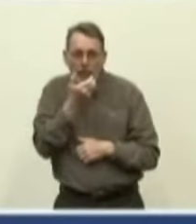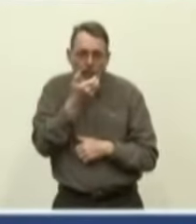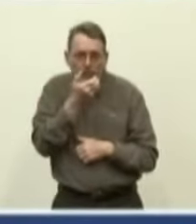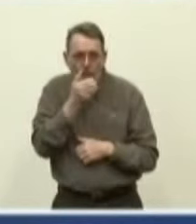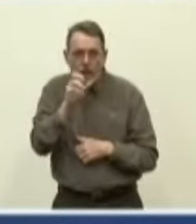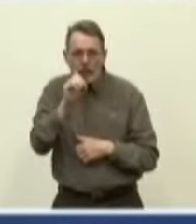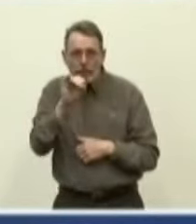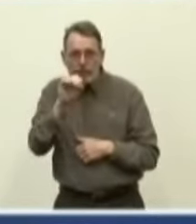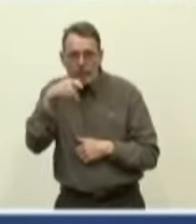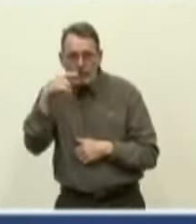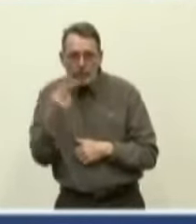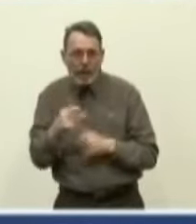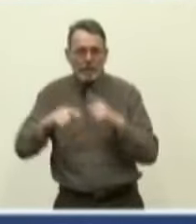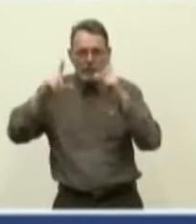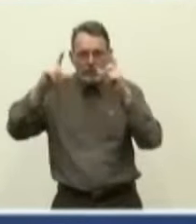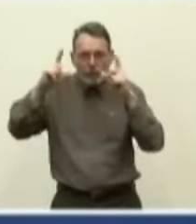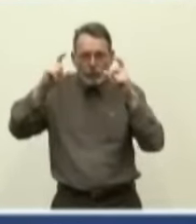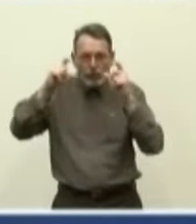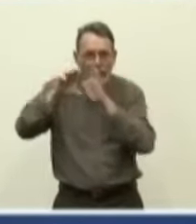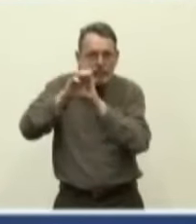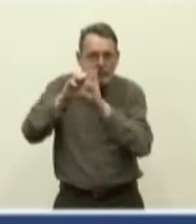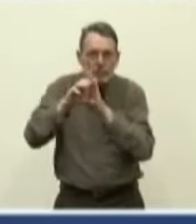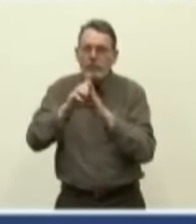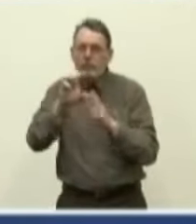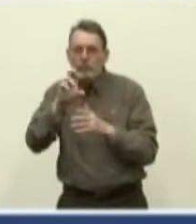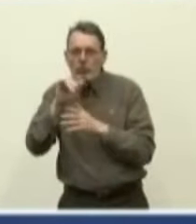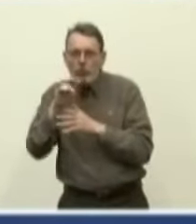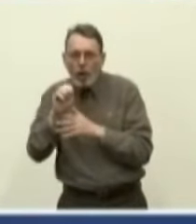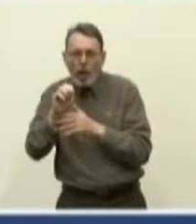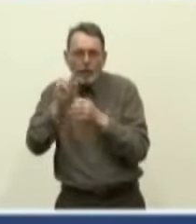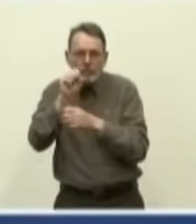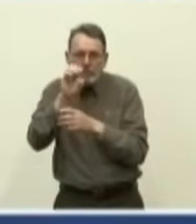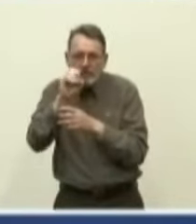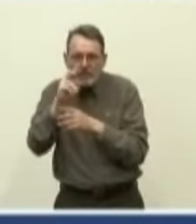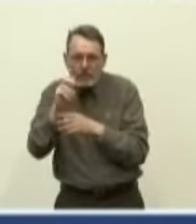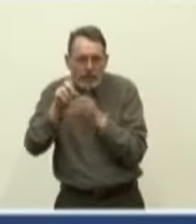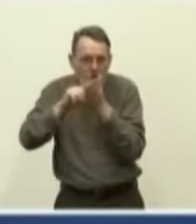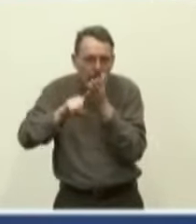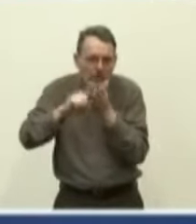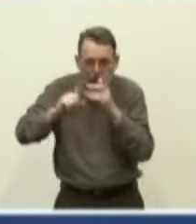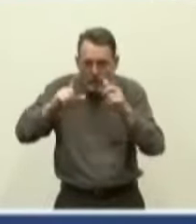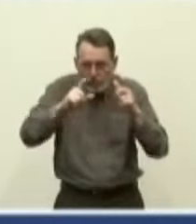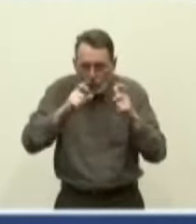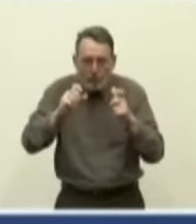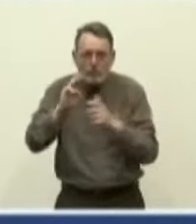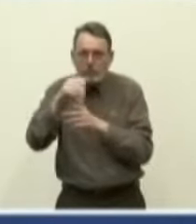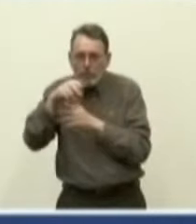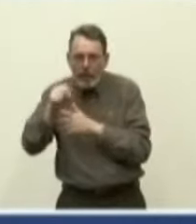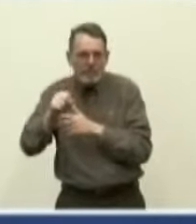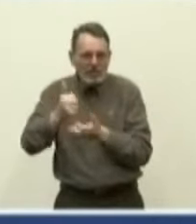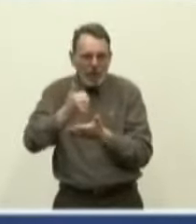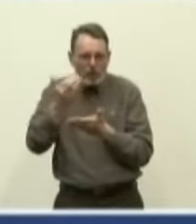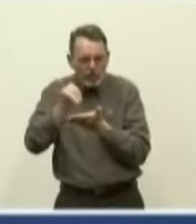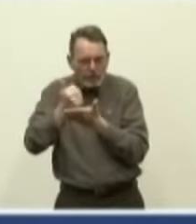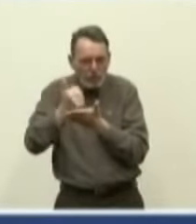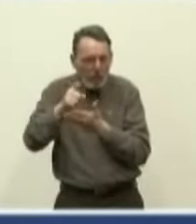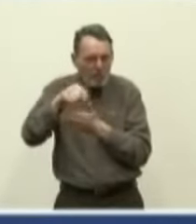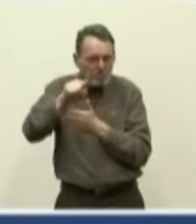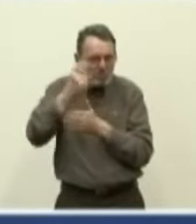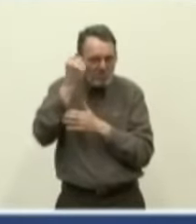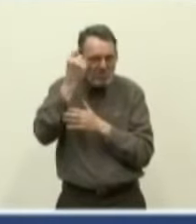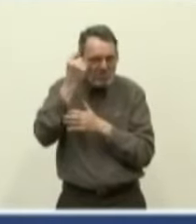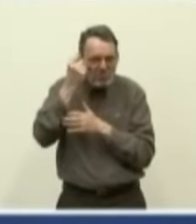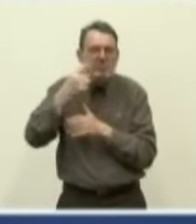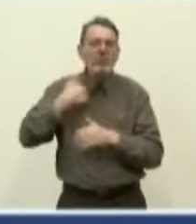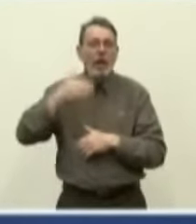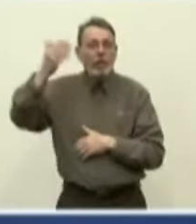still photos, crime scene investigation photos, maps, and related visual aids. Our presentation